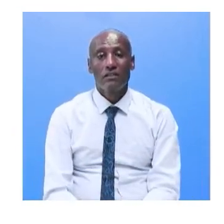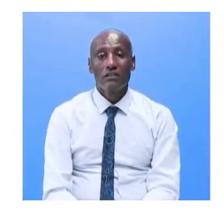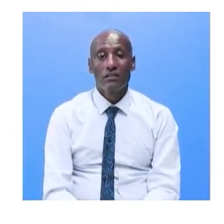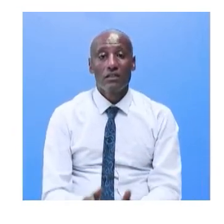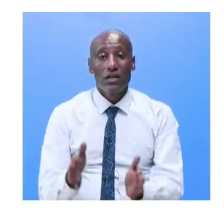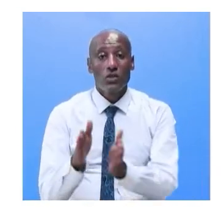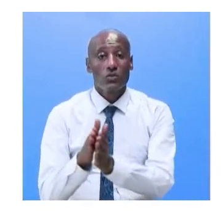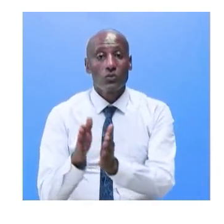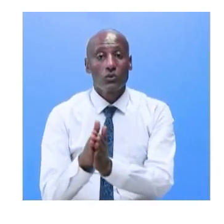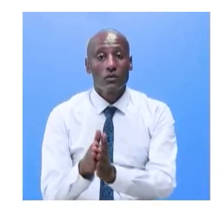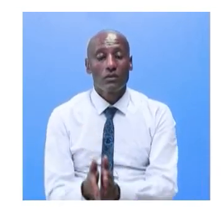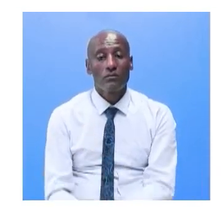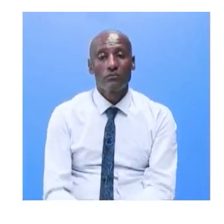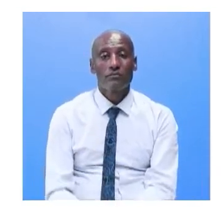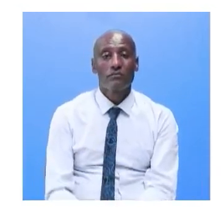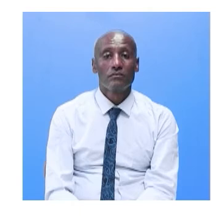school